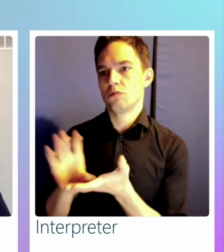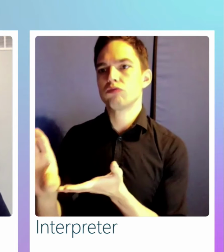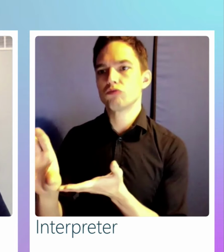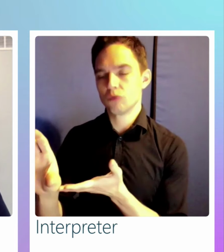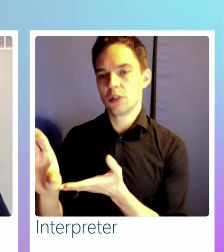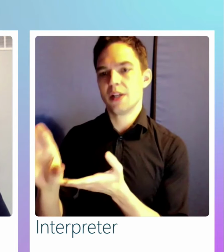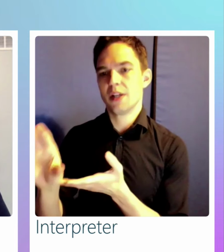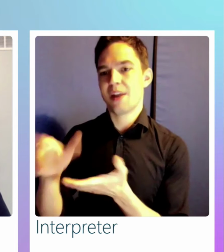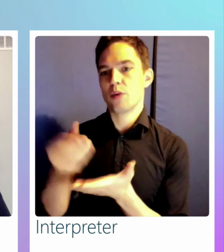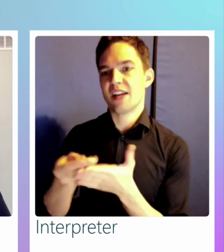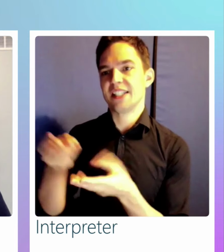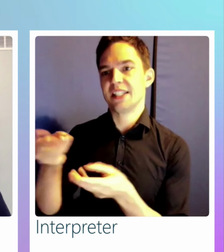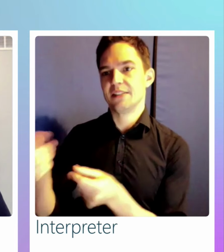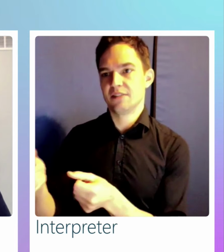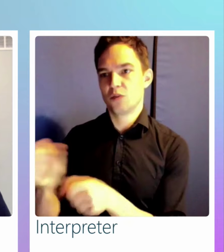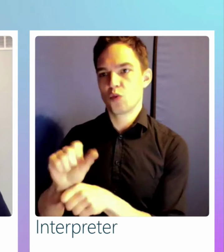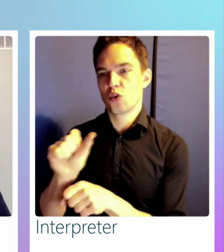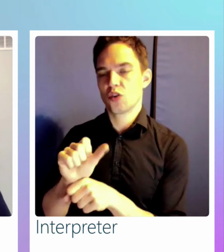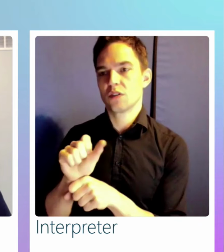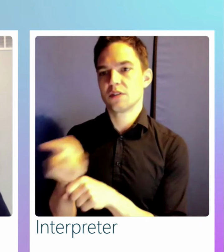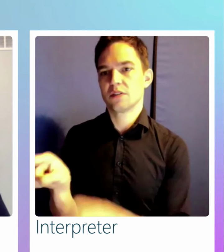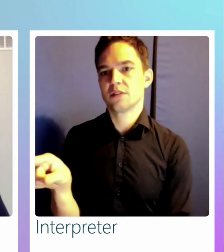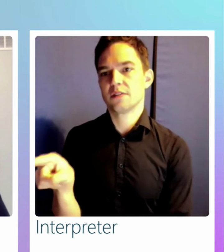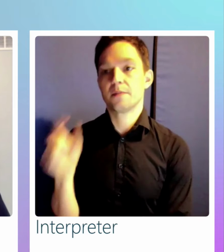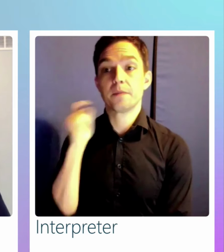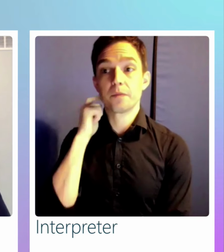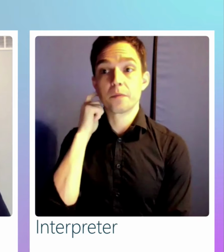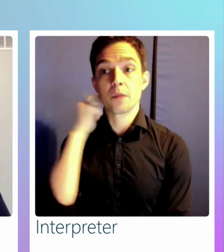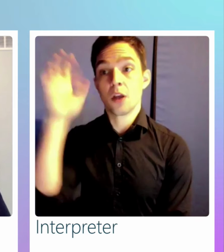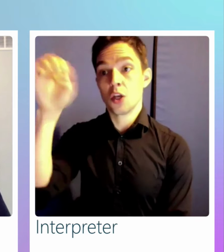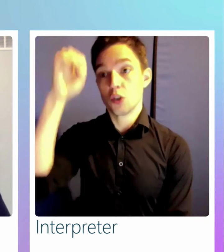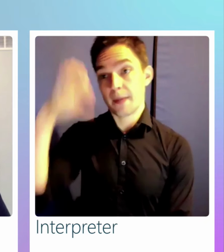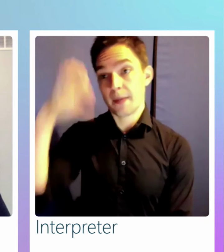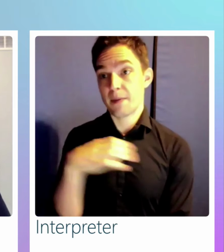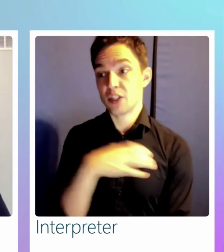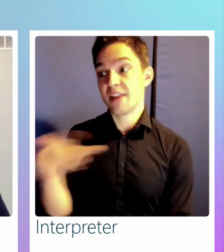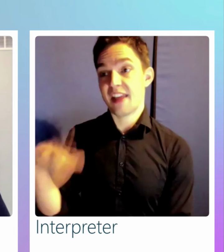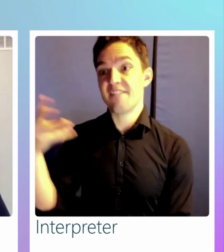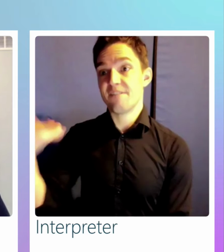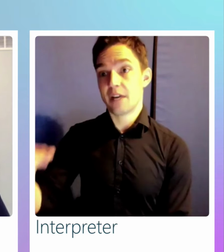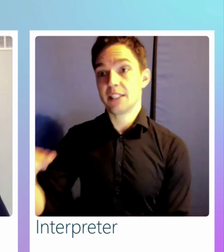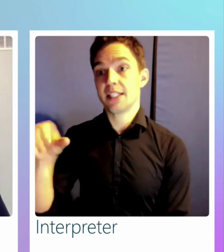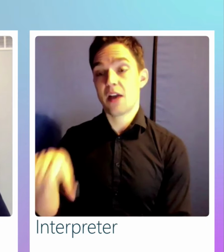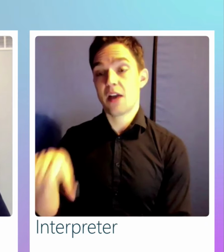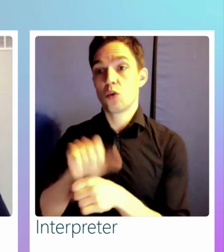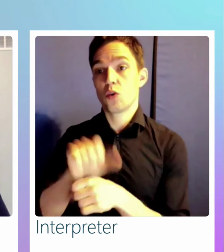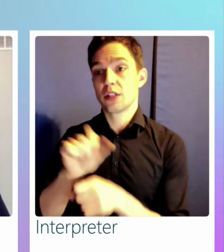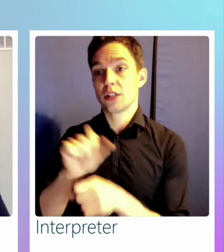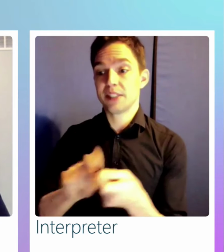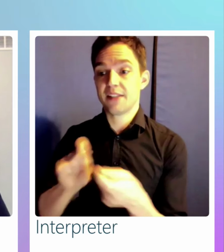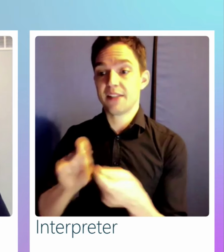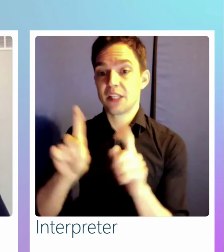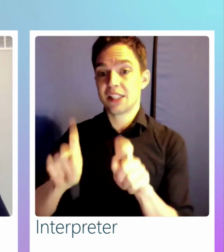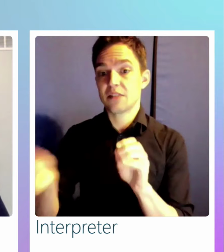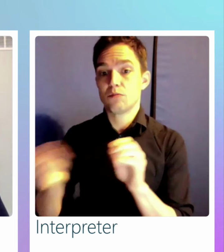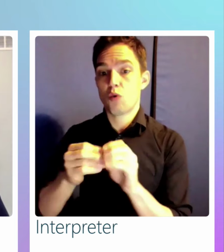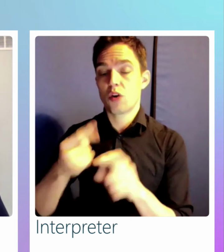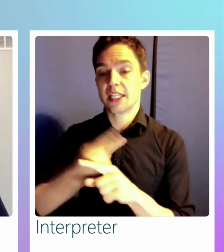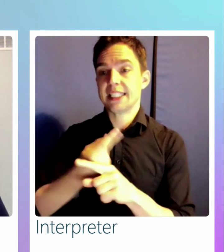was funded work. And the European Commission has funded this work specifically to test more